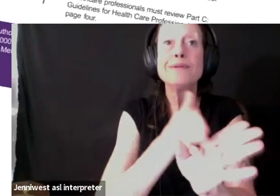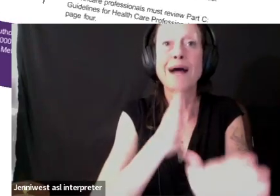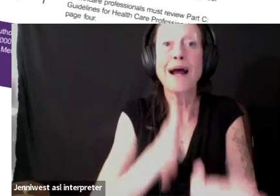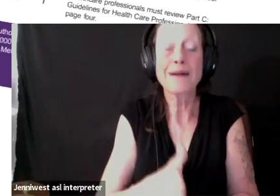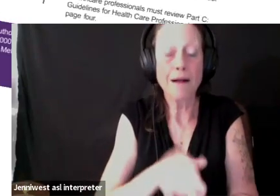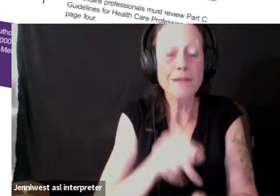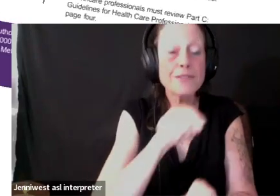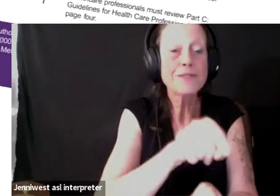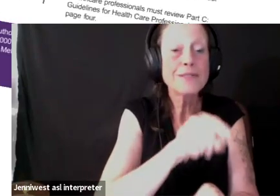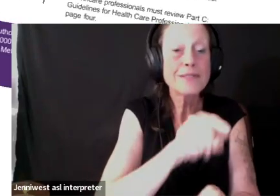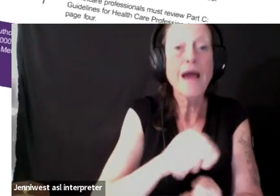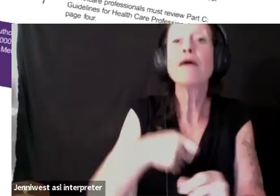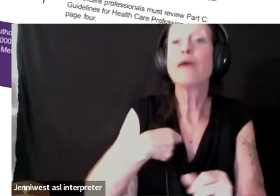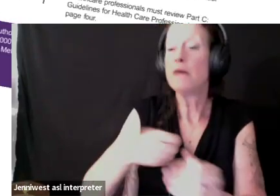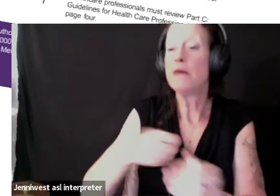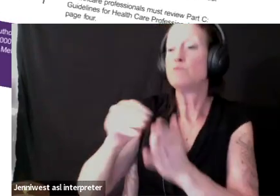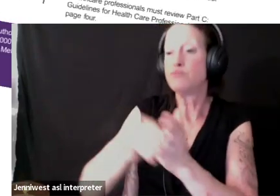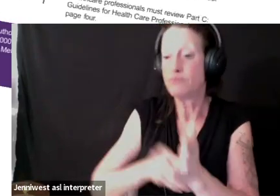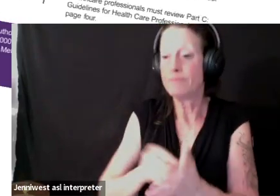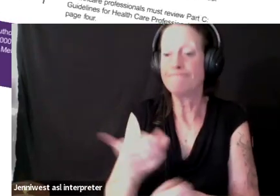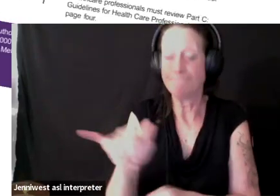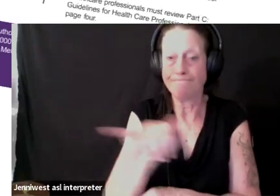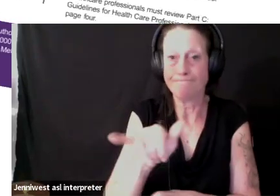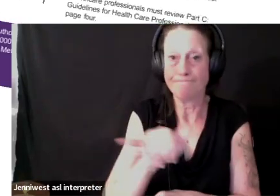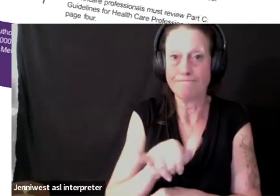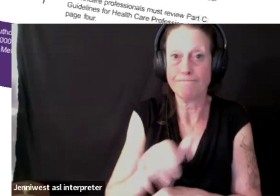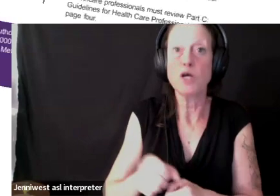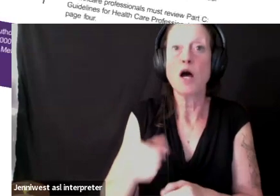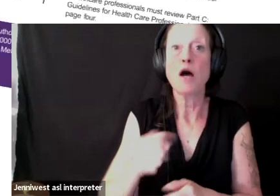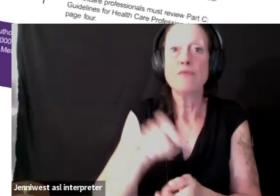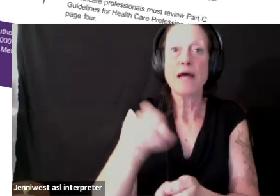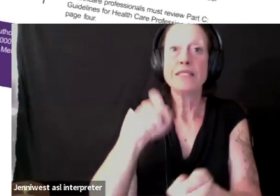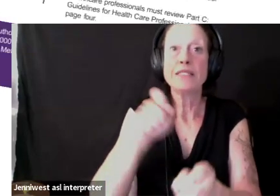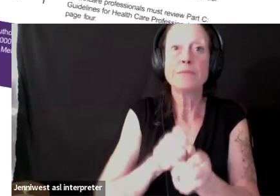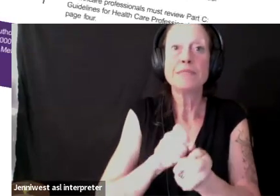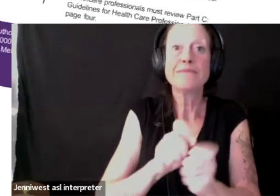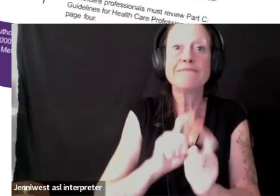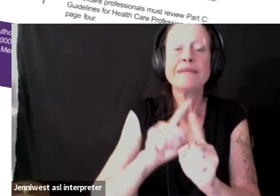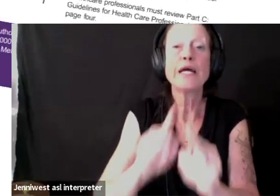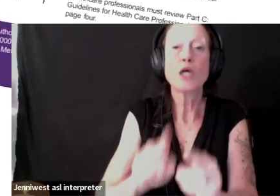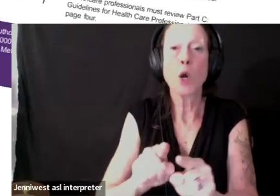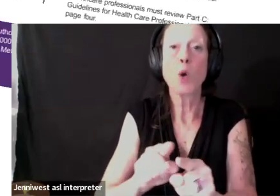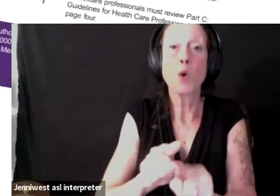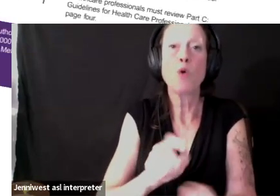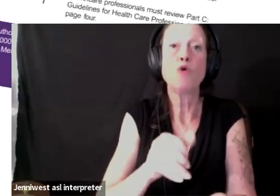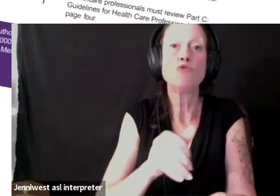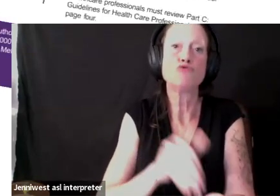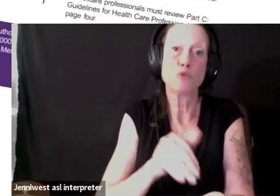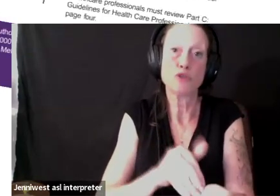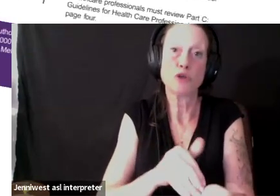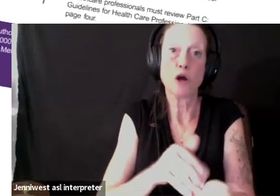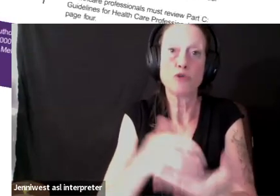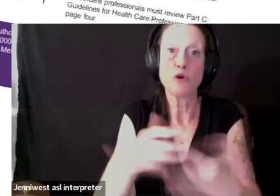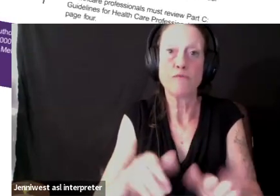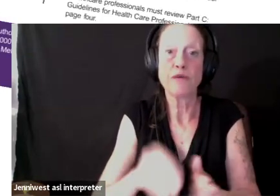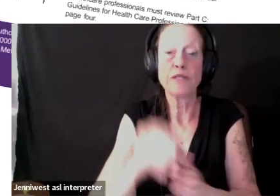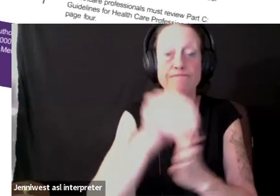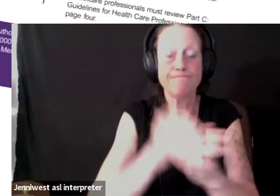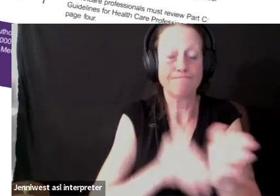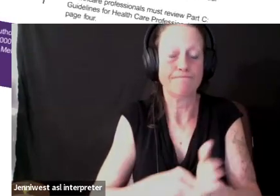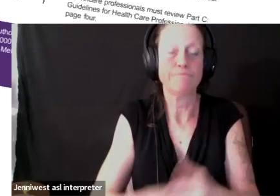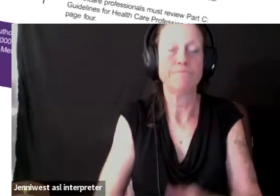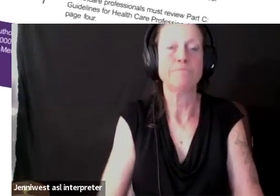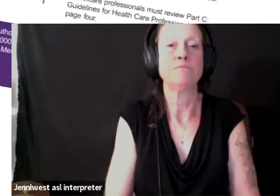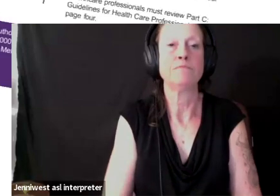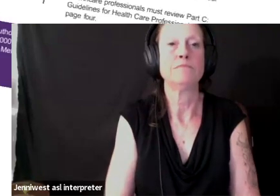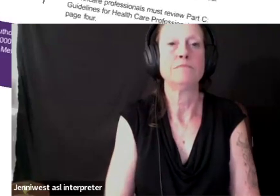if you don't have that, you do have to get it signed by a medical professional. If if you're if the